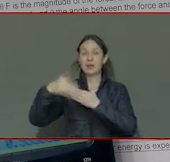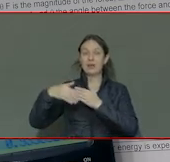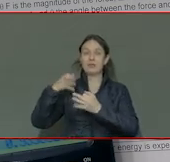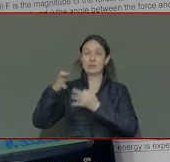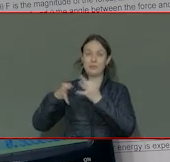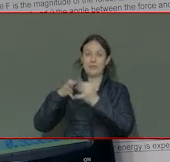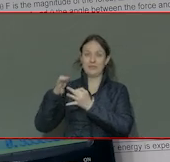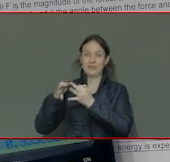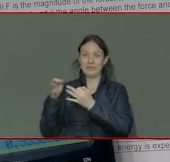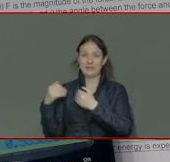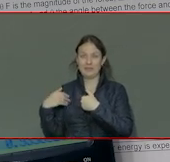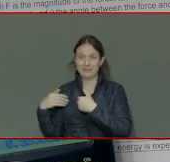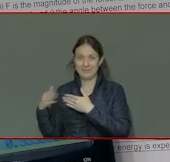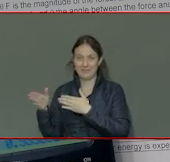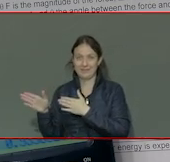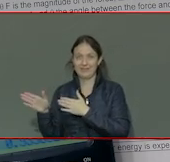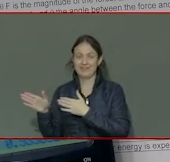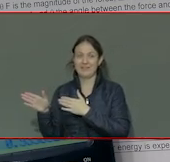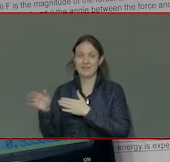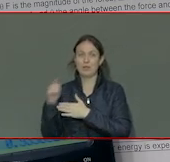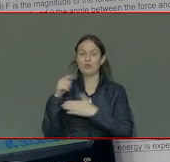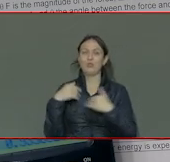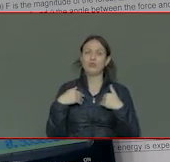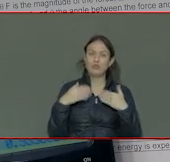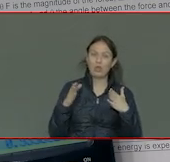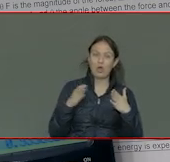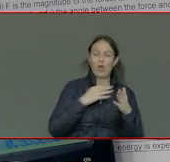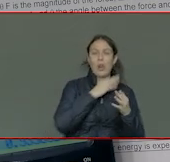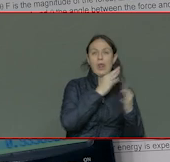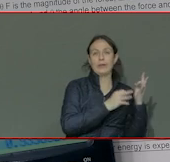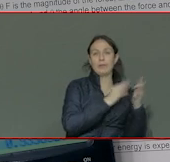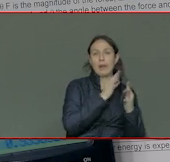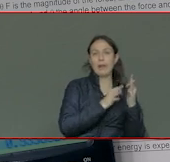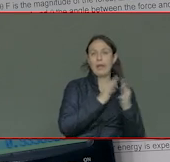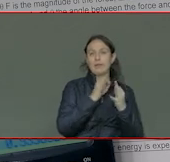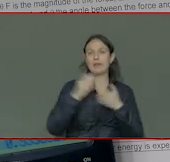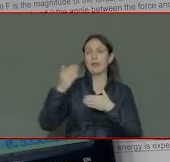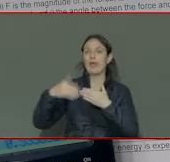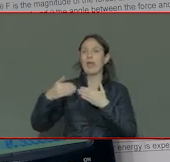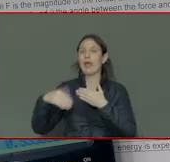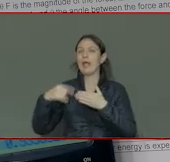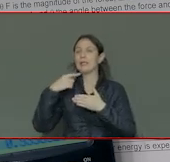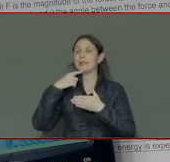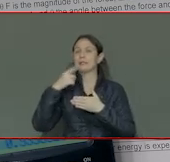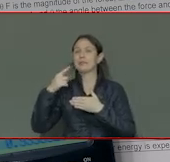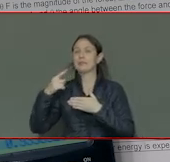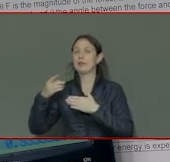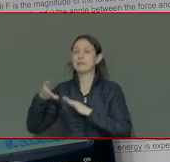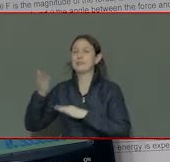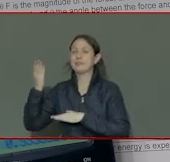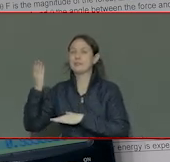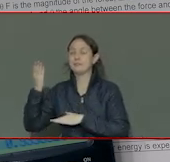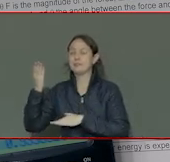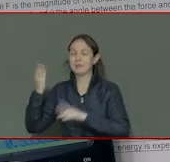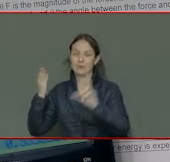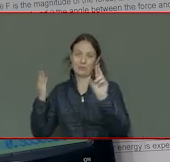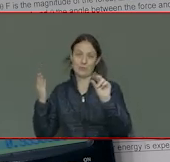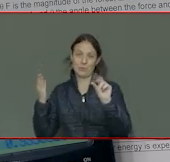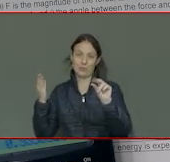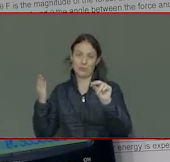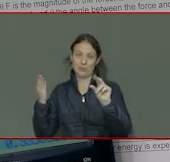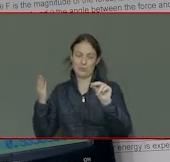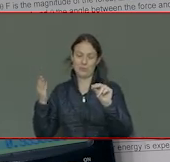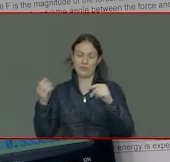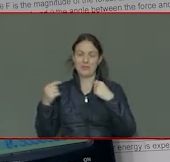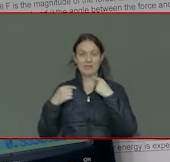can't start with the explanation and then say greater than, because they first ask you, write